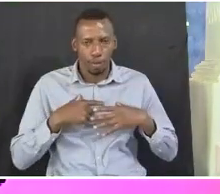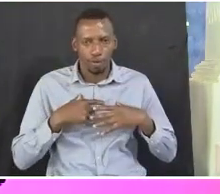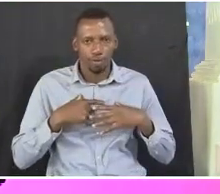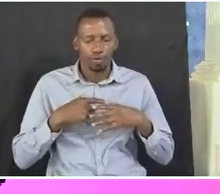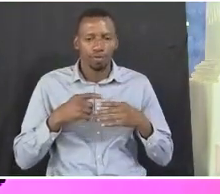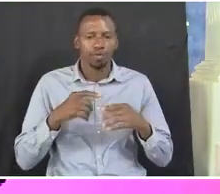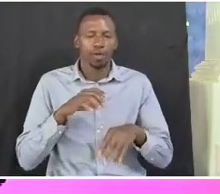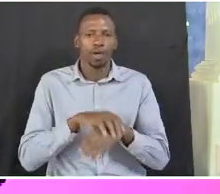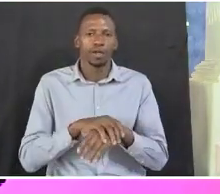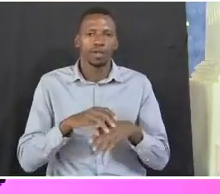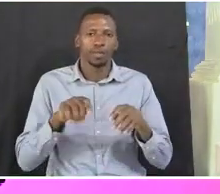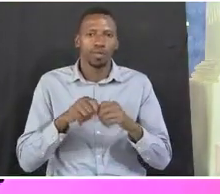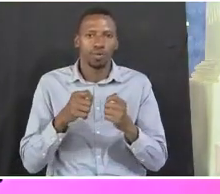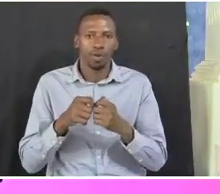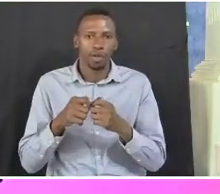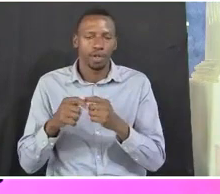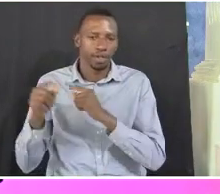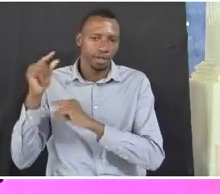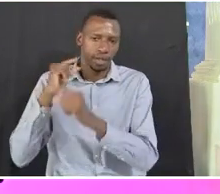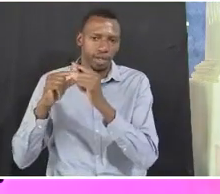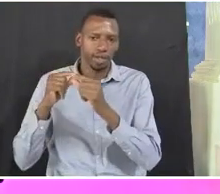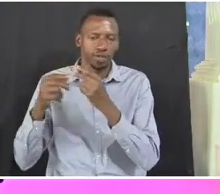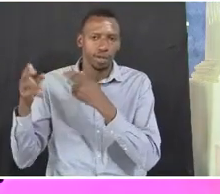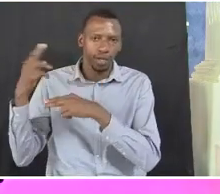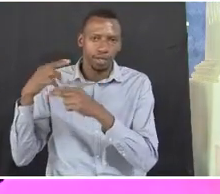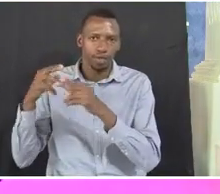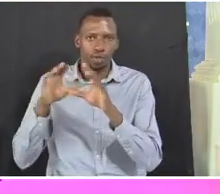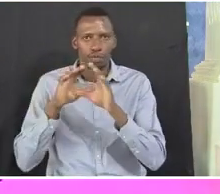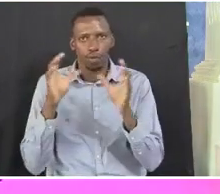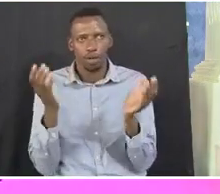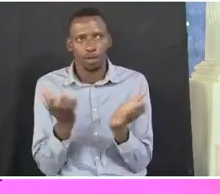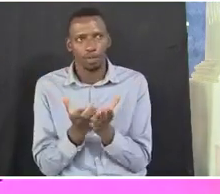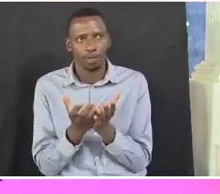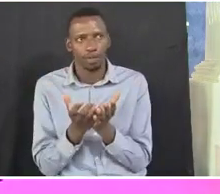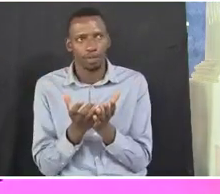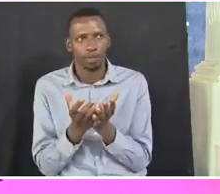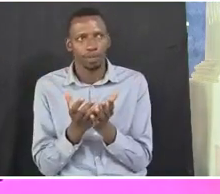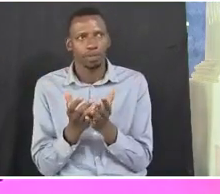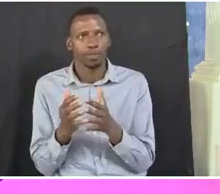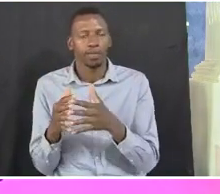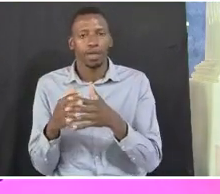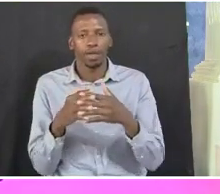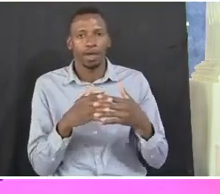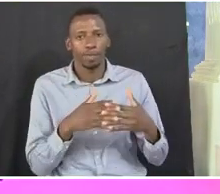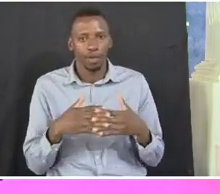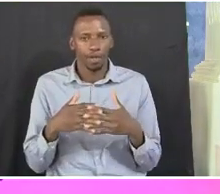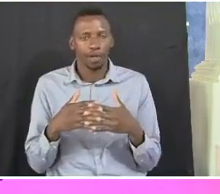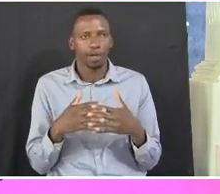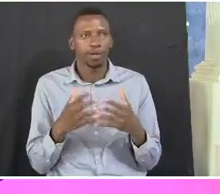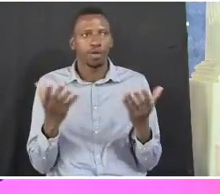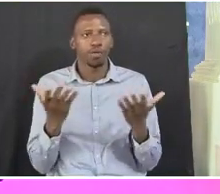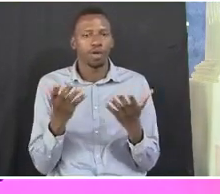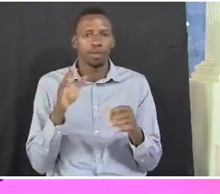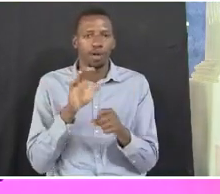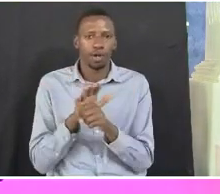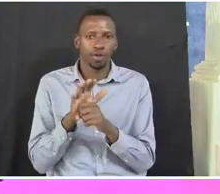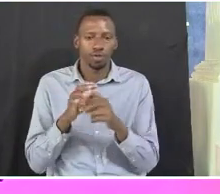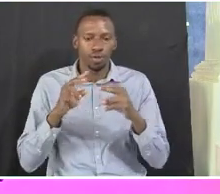in the history of the world. In the US, where a lot of research is done on family